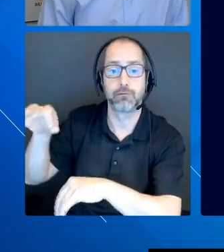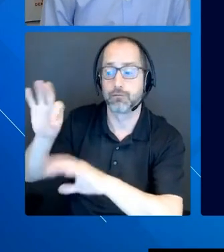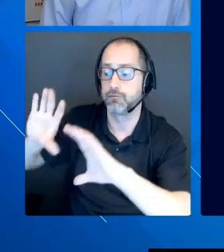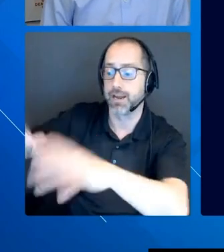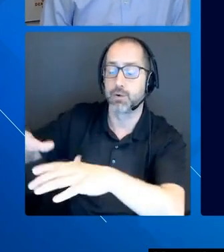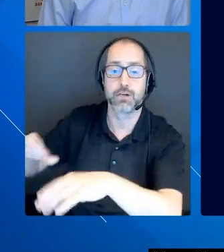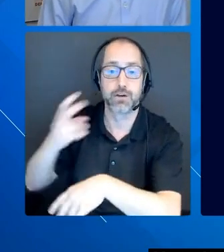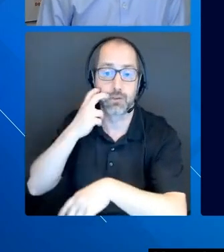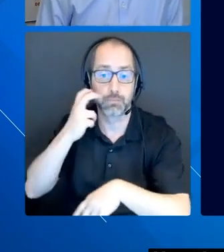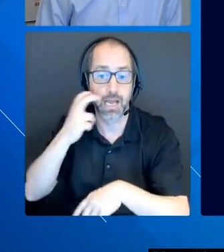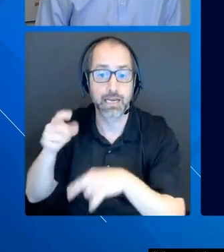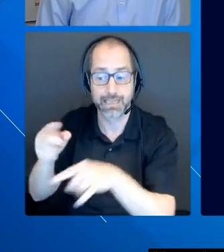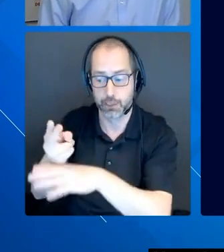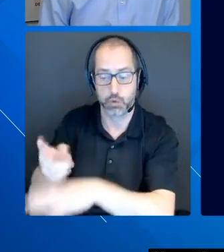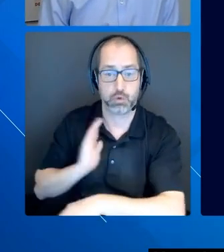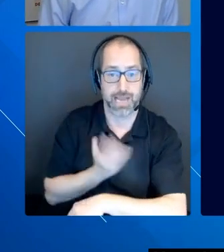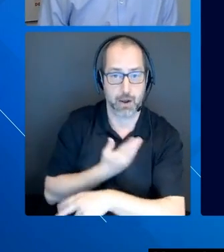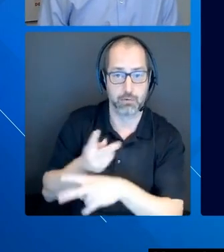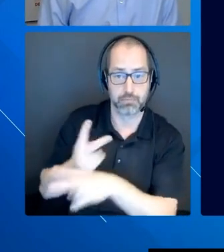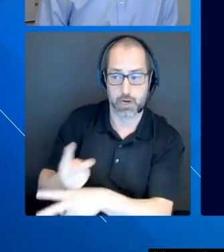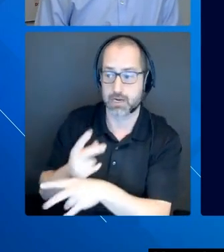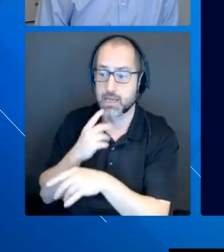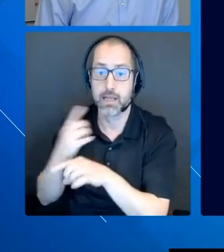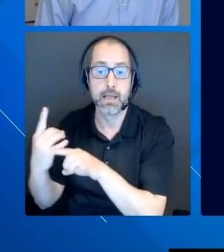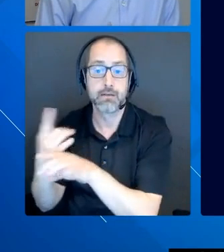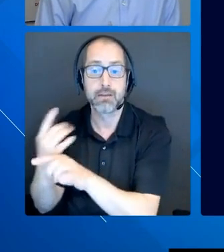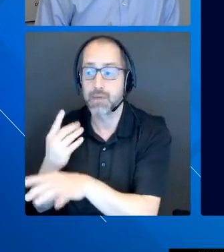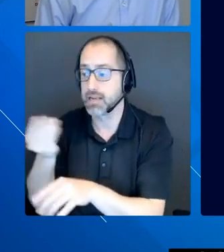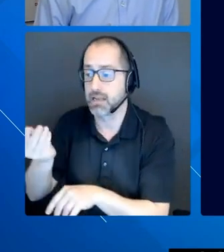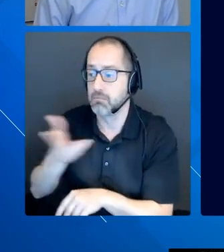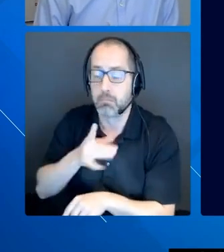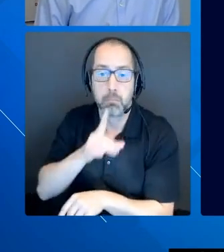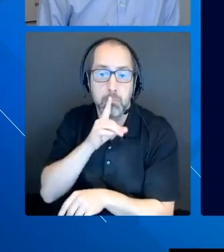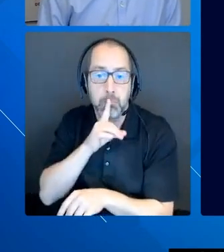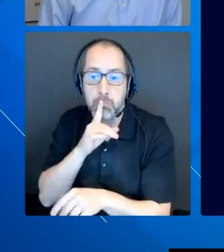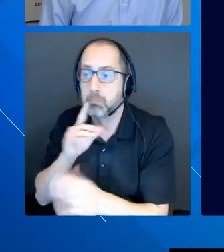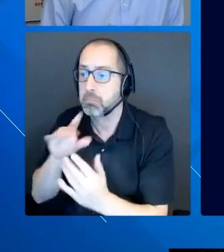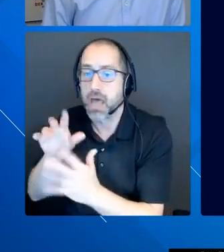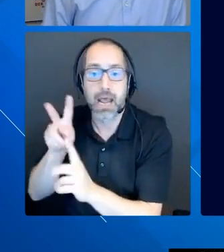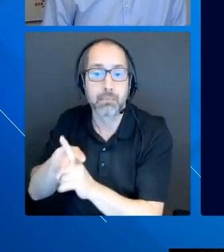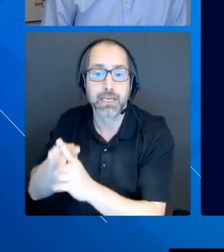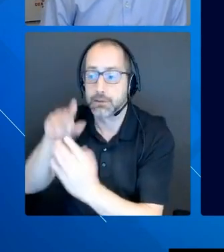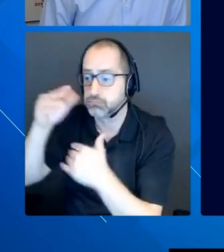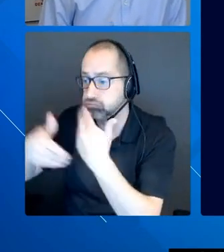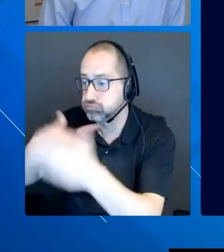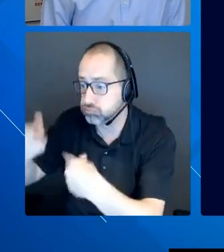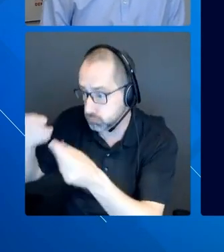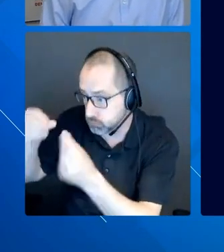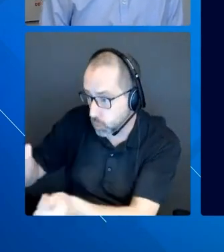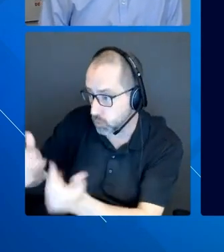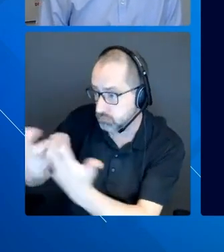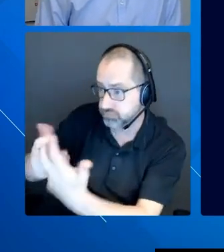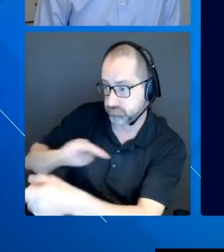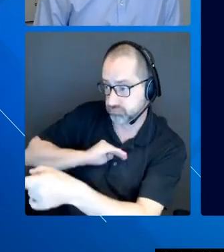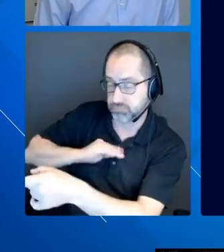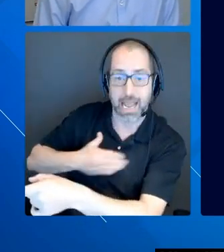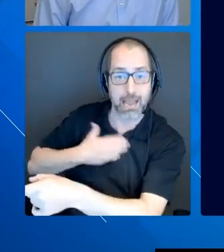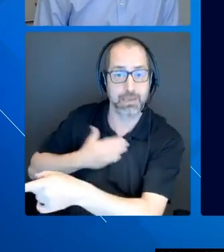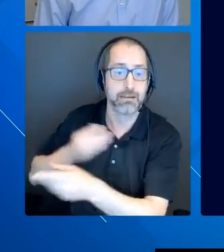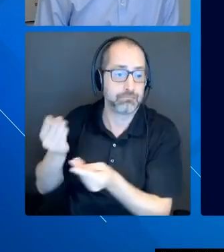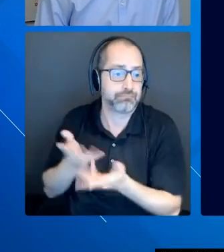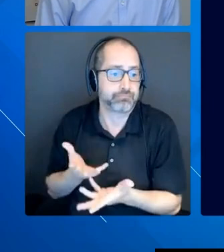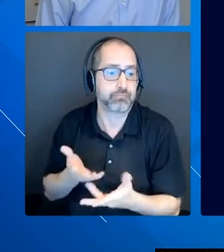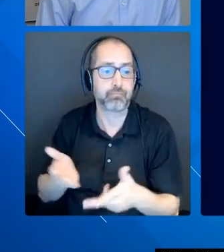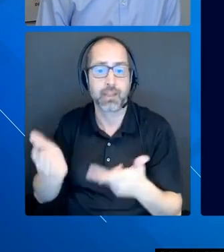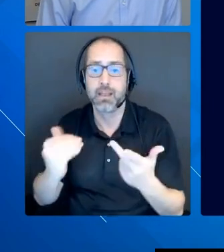products. They sent feedback that there wasn't a great deal to report, and the application was, and I quote, in pretty good shape. NFB